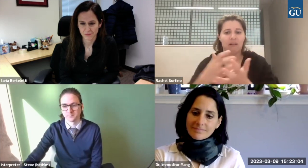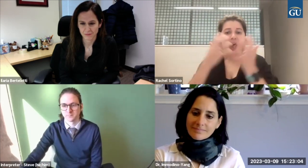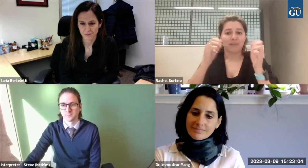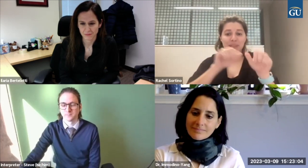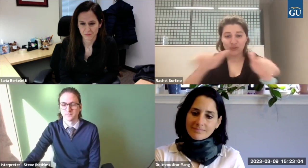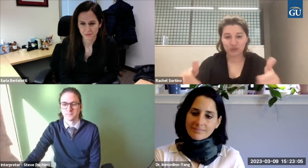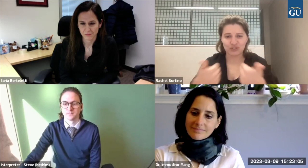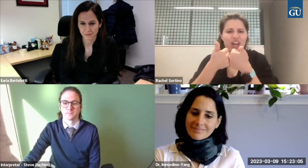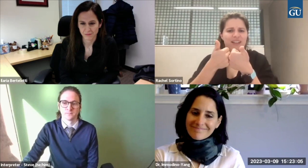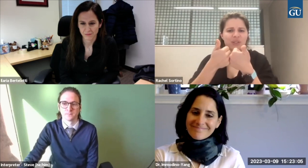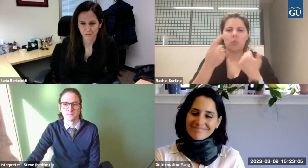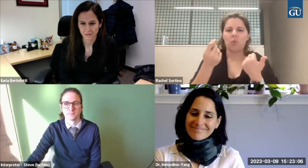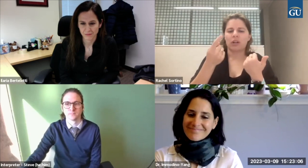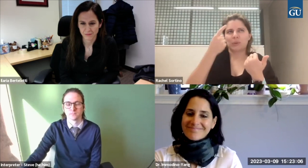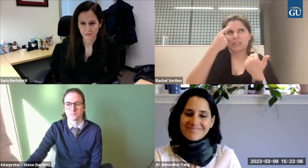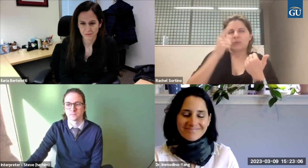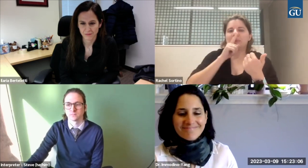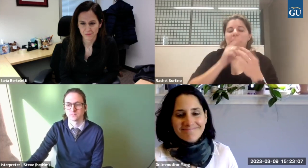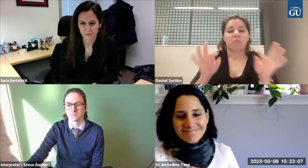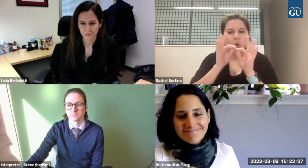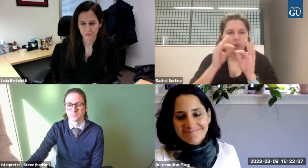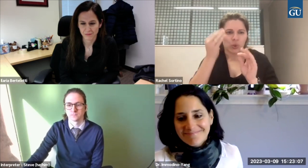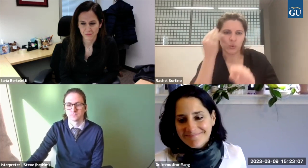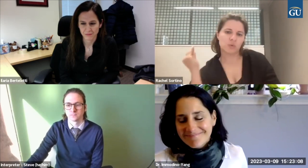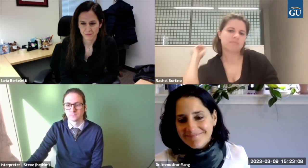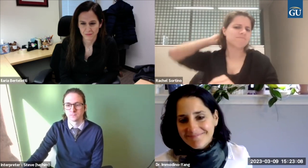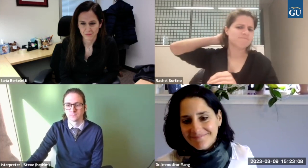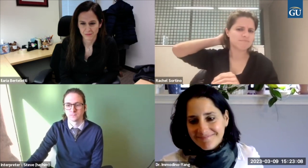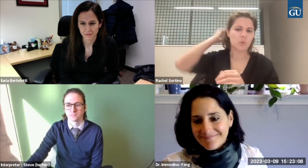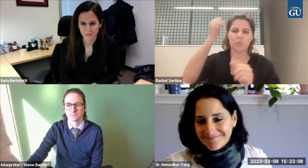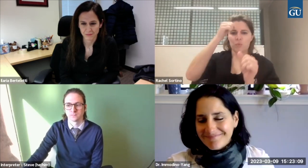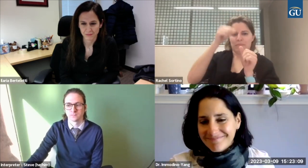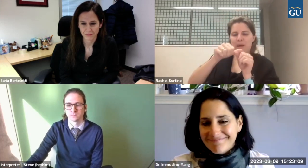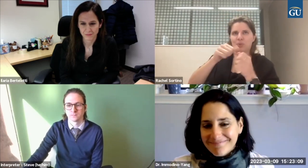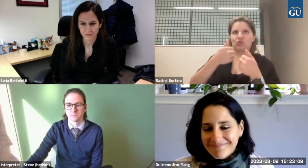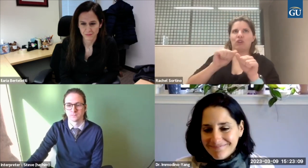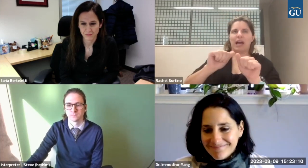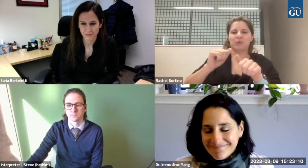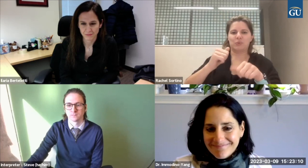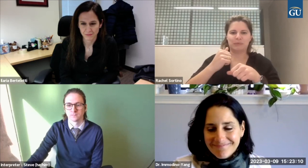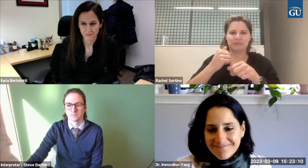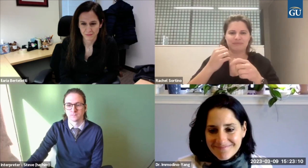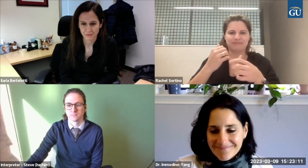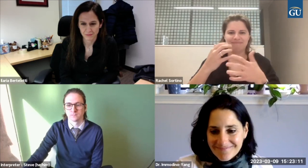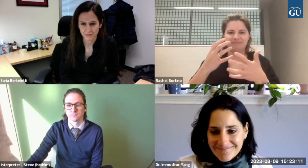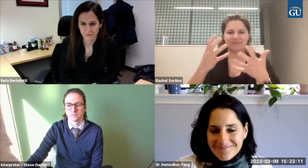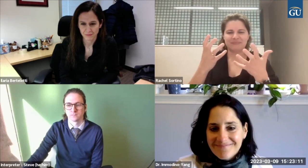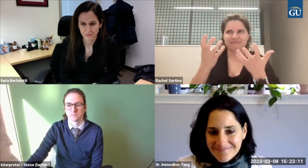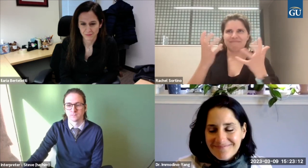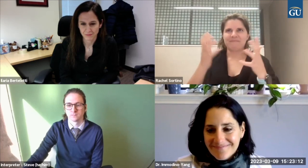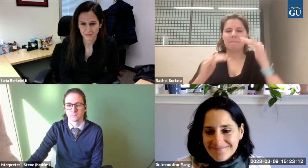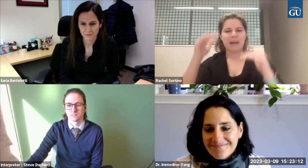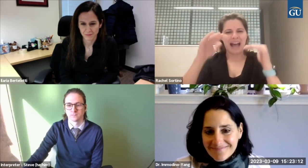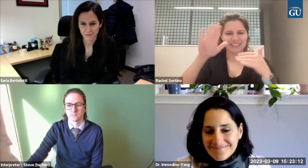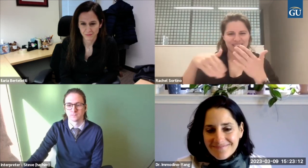how you design that kind of study. And there must be some great challenges to that. What would be important for us to bear in mind